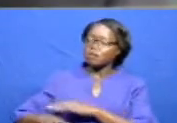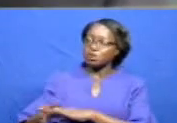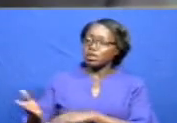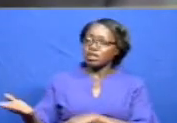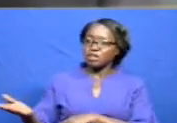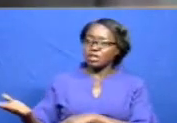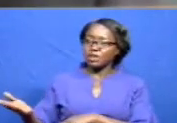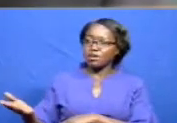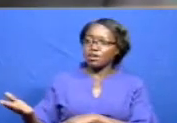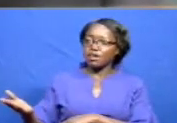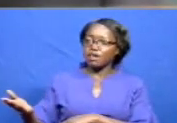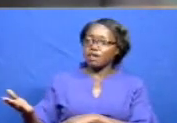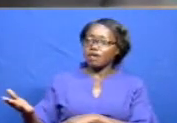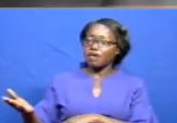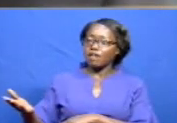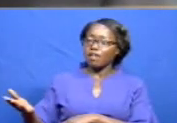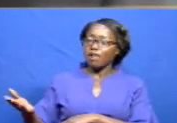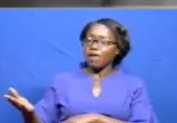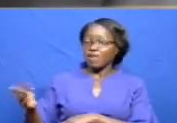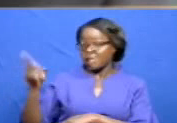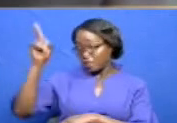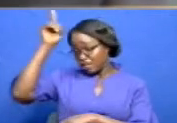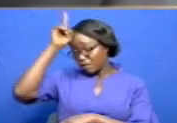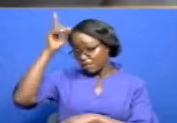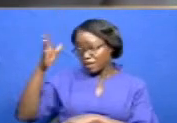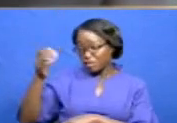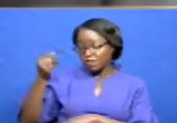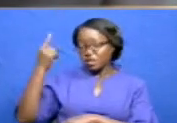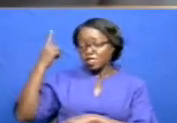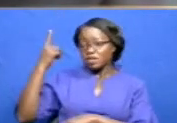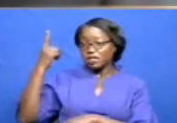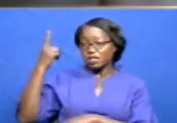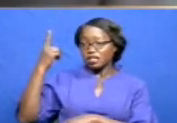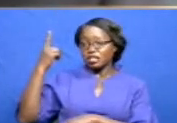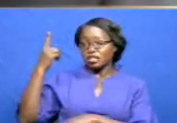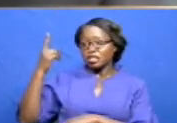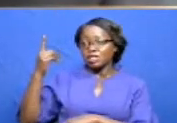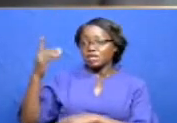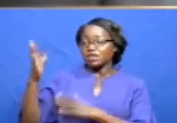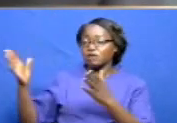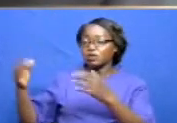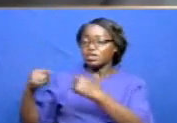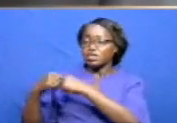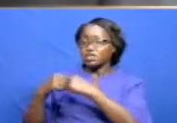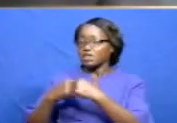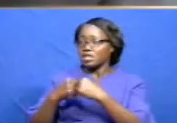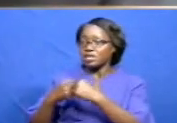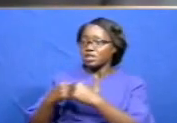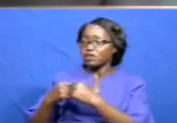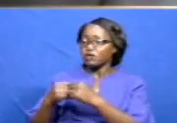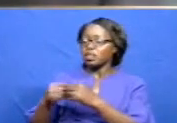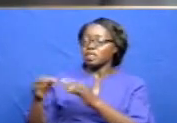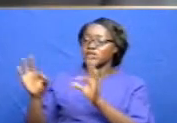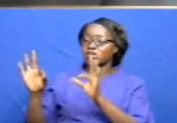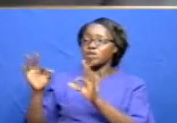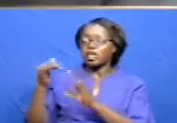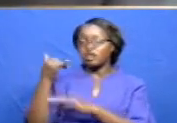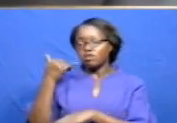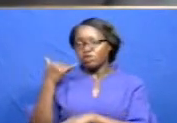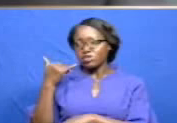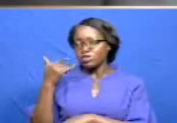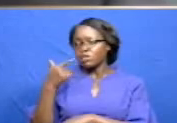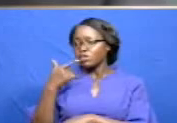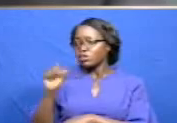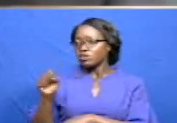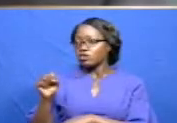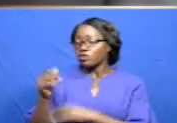In the woods and down in the shrubs, because we understand that one of the biggest challenges will be device, especially smartphones, right? And so we